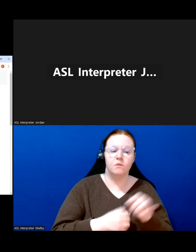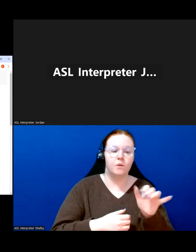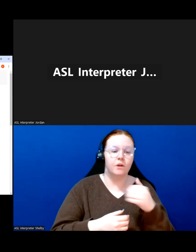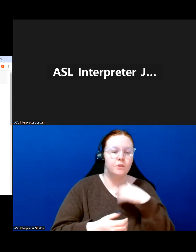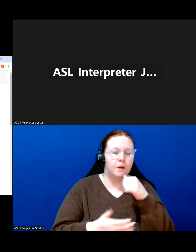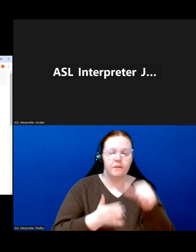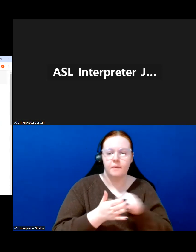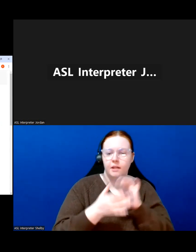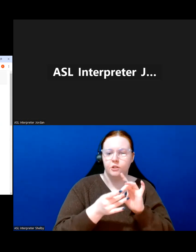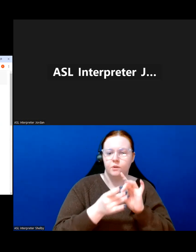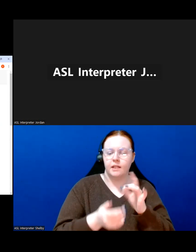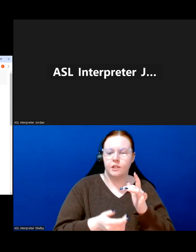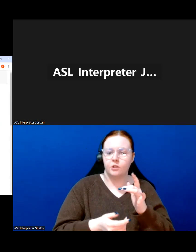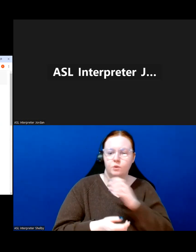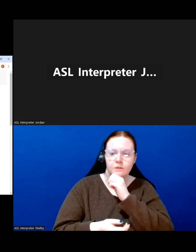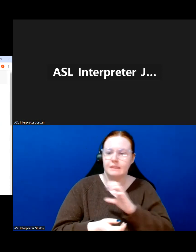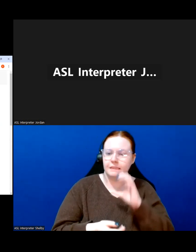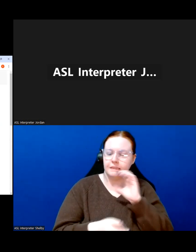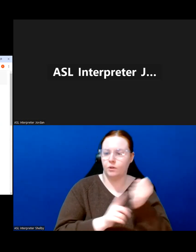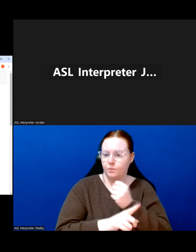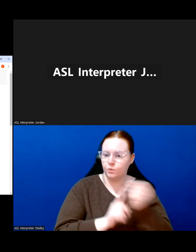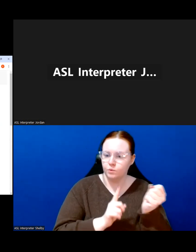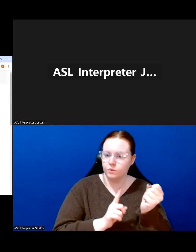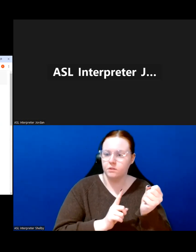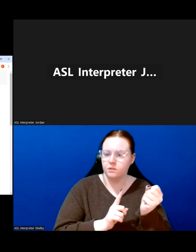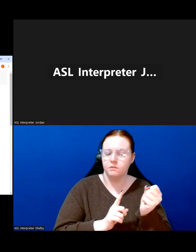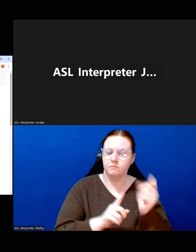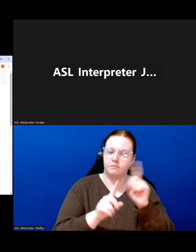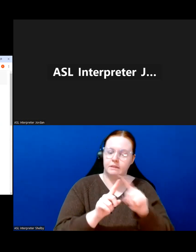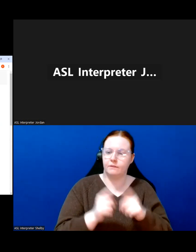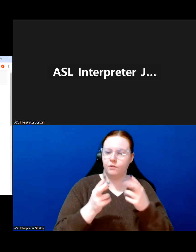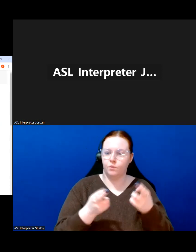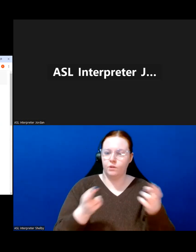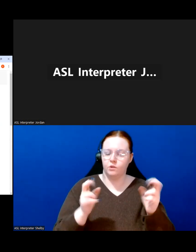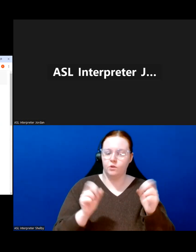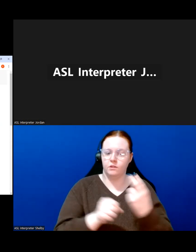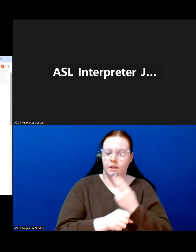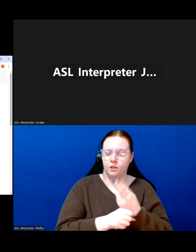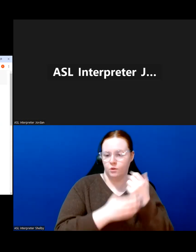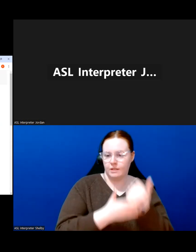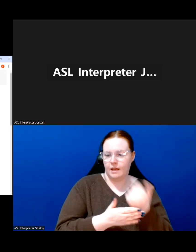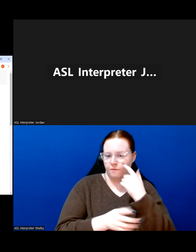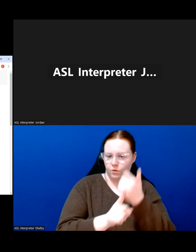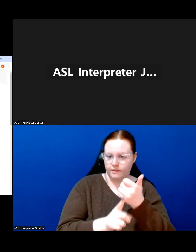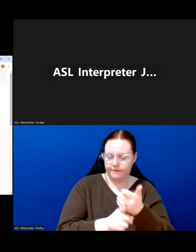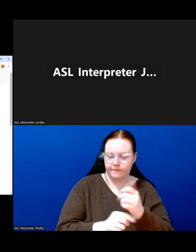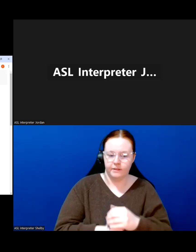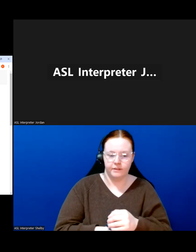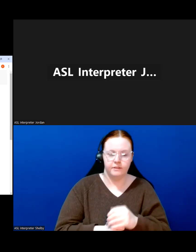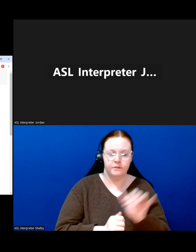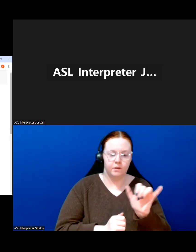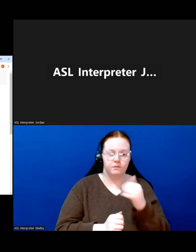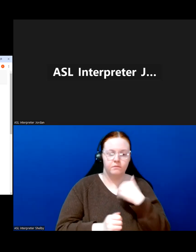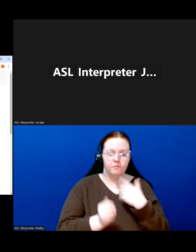elder abuse and like different resources that they can look up help for them. We also have like learn